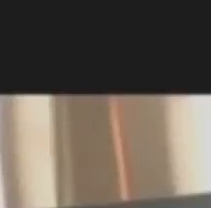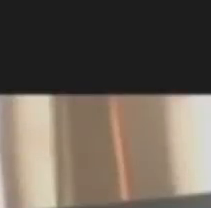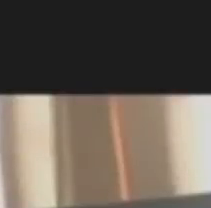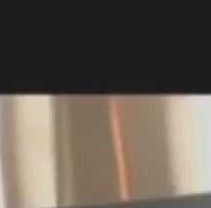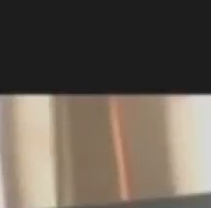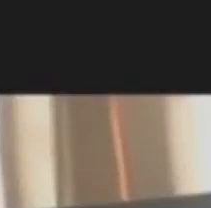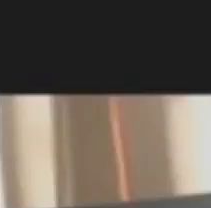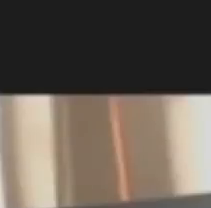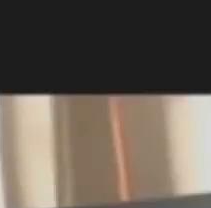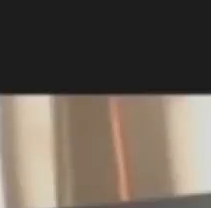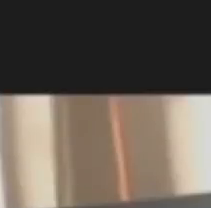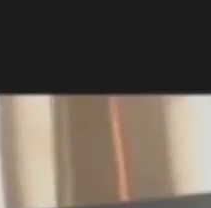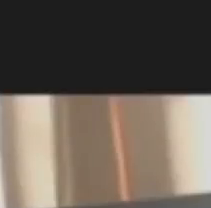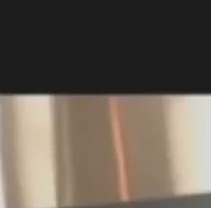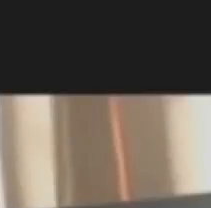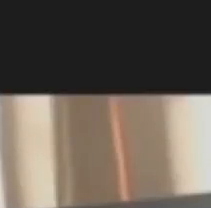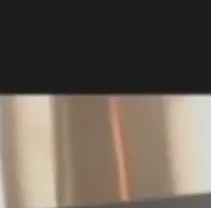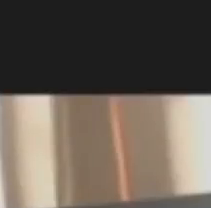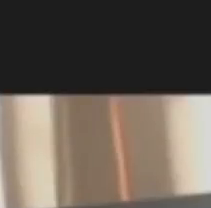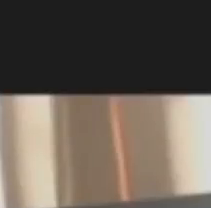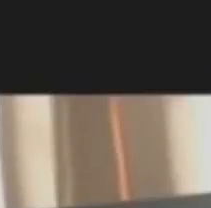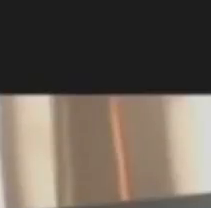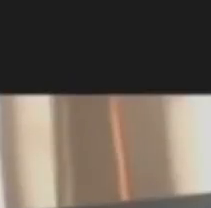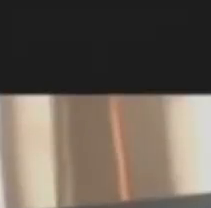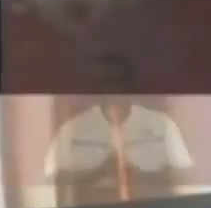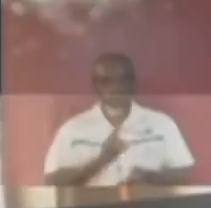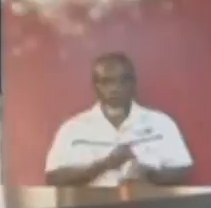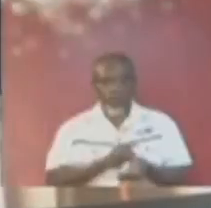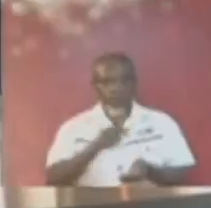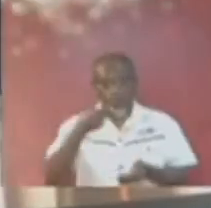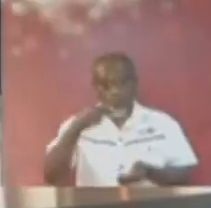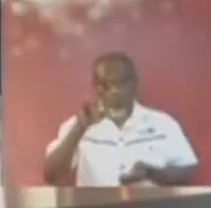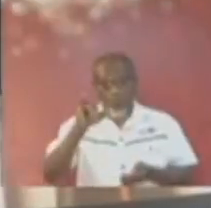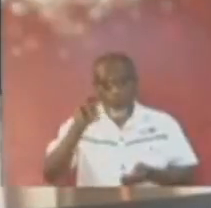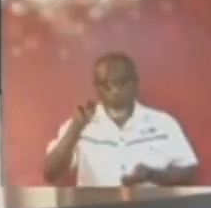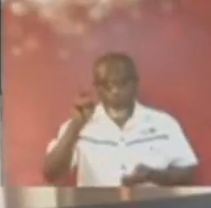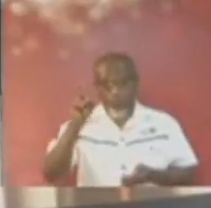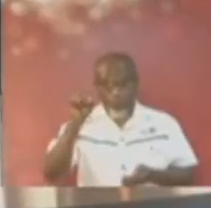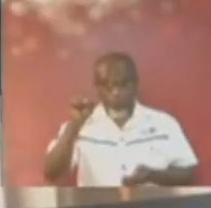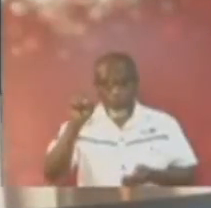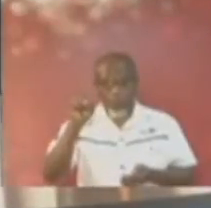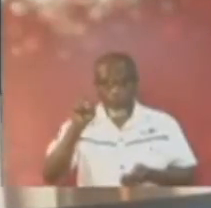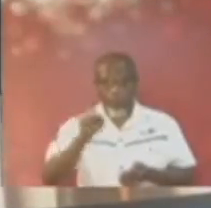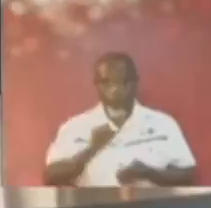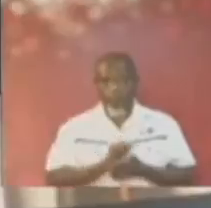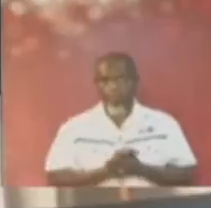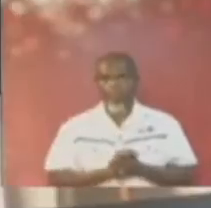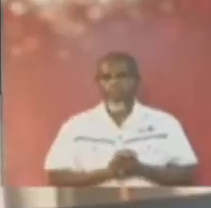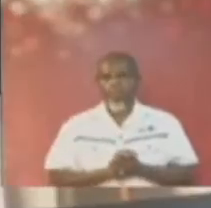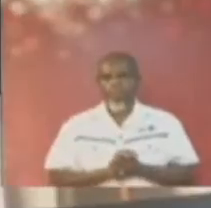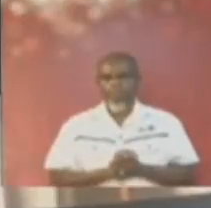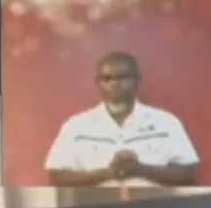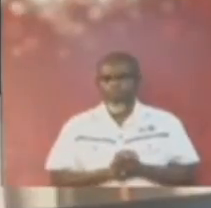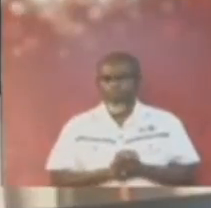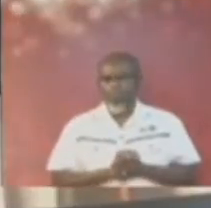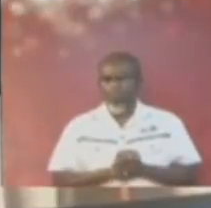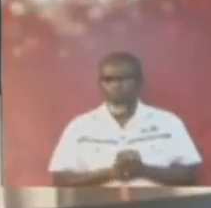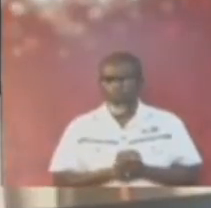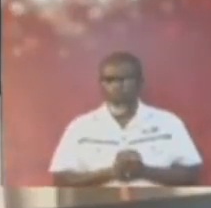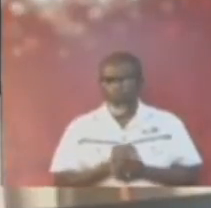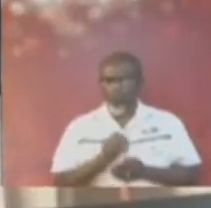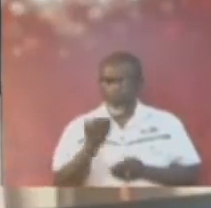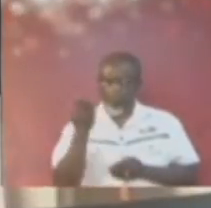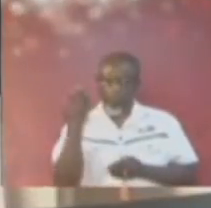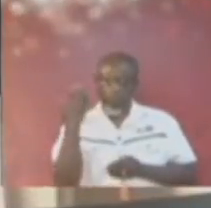questions, which I will pose to Dr. Hines. Dr. Hines, over the last 72 hours, there has